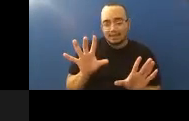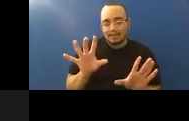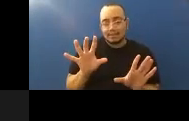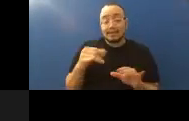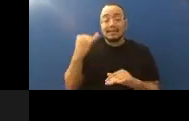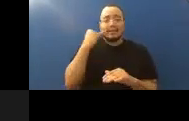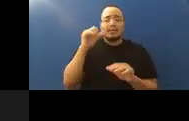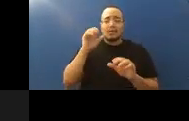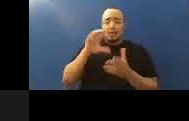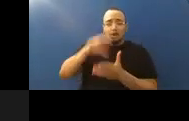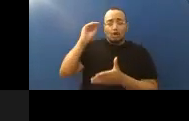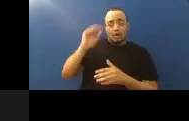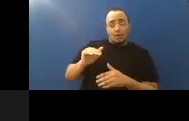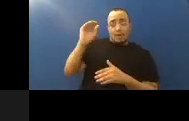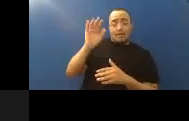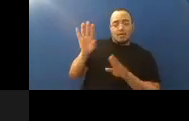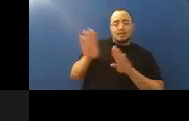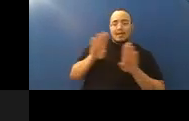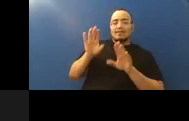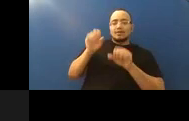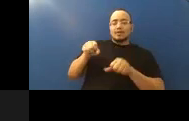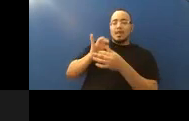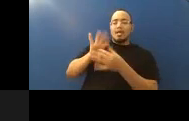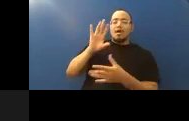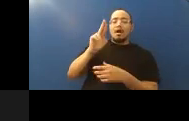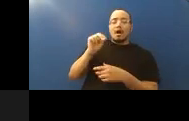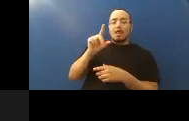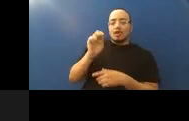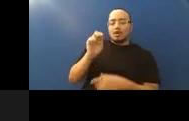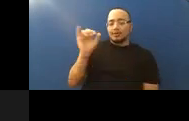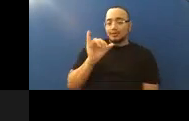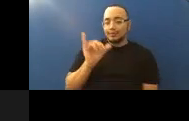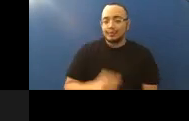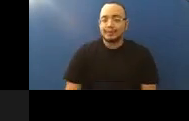as well. So I'll pass off to Brother Mark.